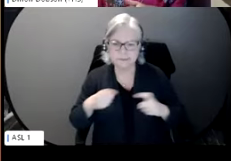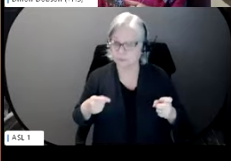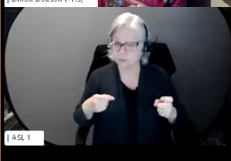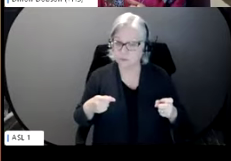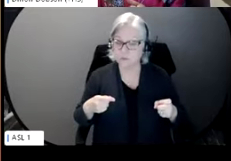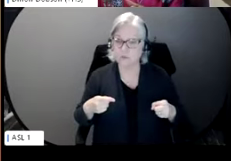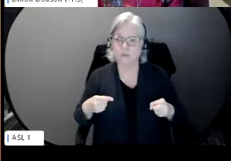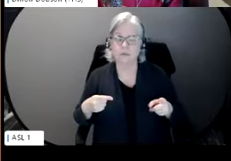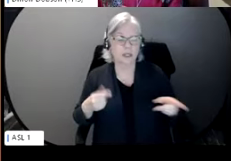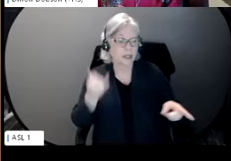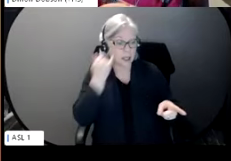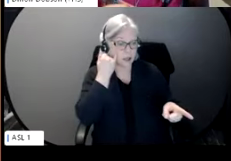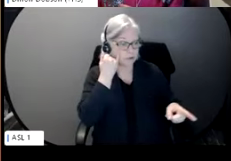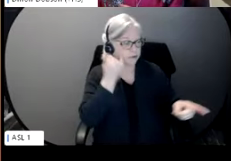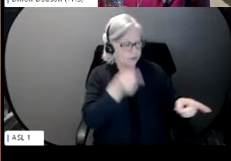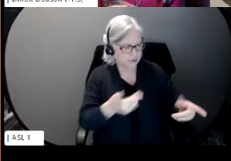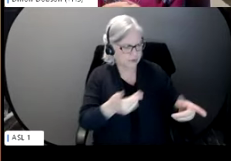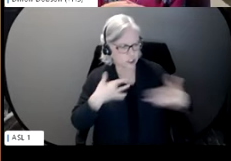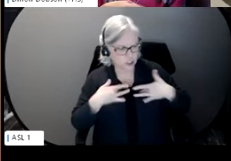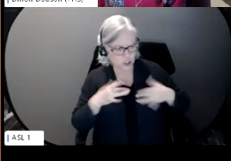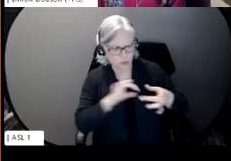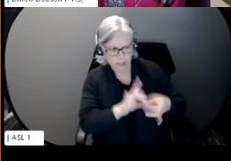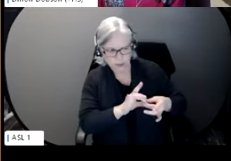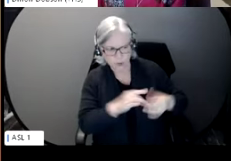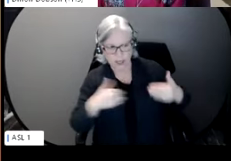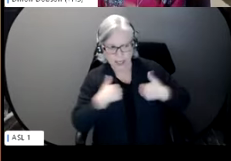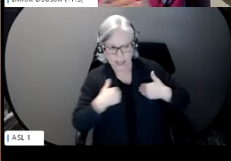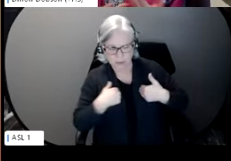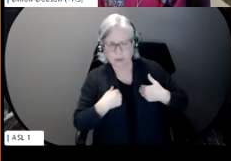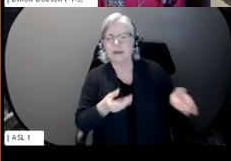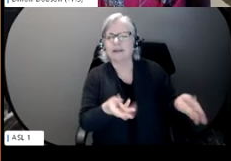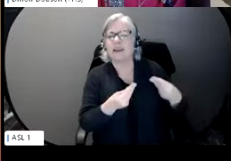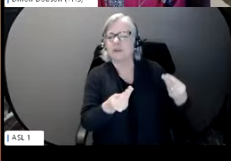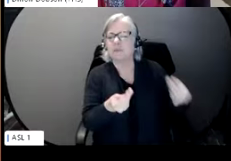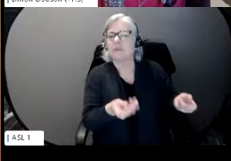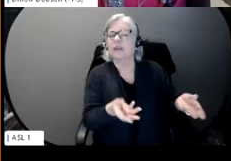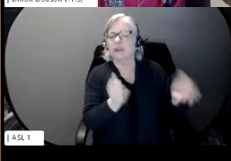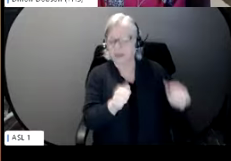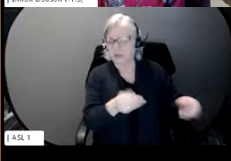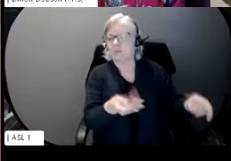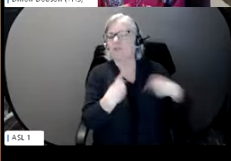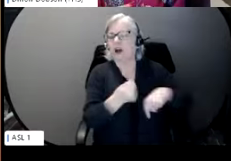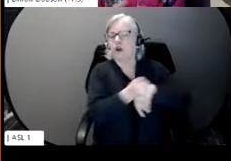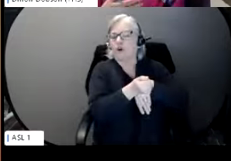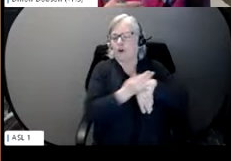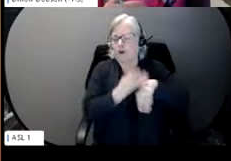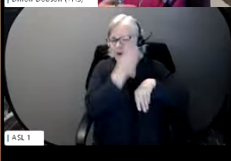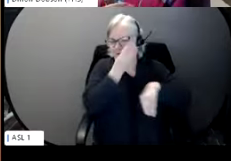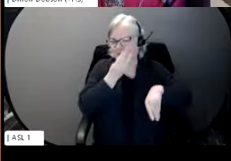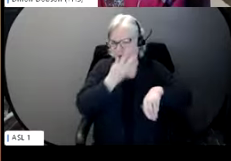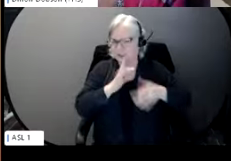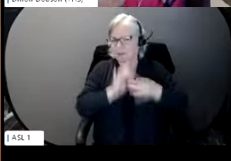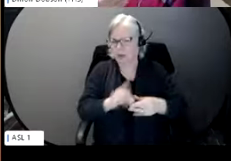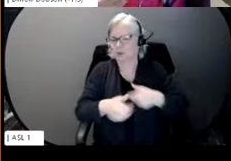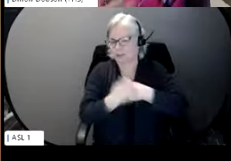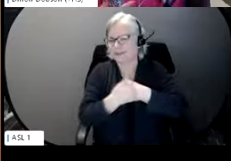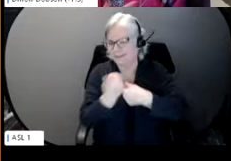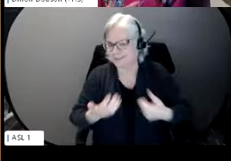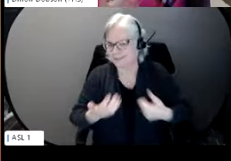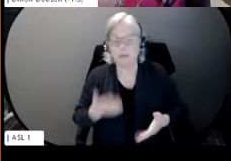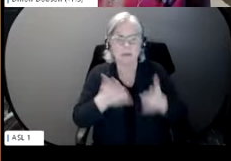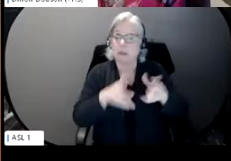animal-related concerns can actually provide early or additional information about risk. So someone may not disclose, as